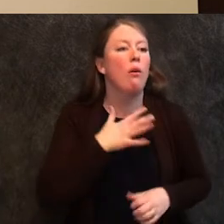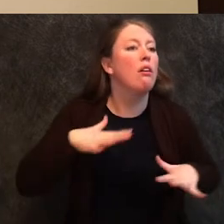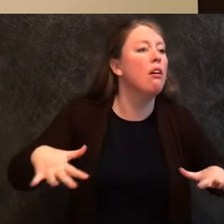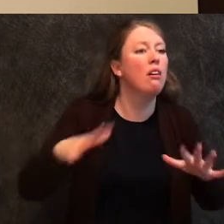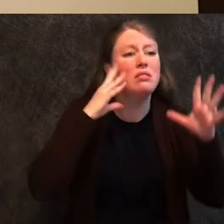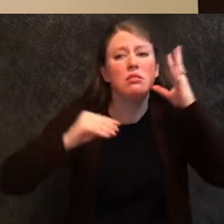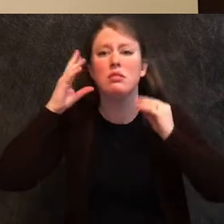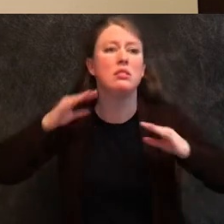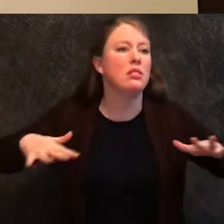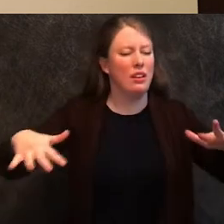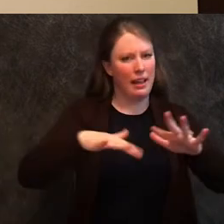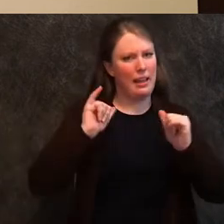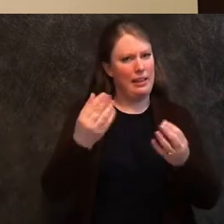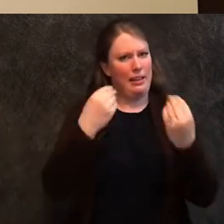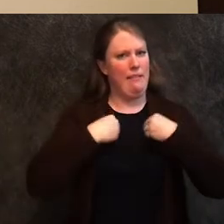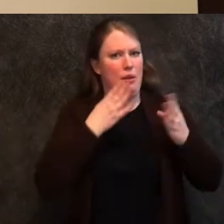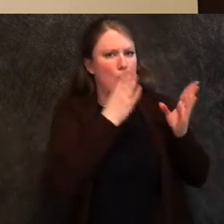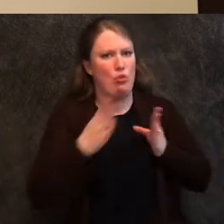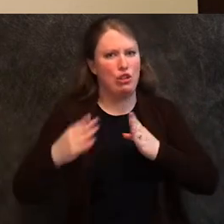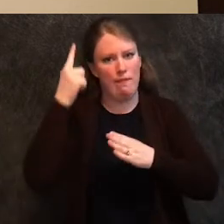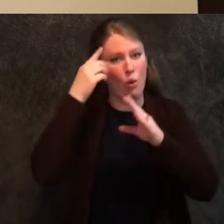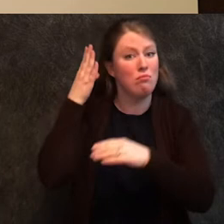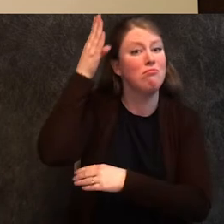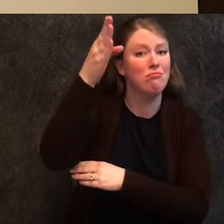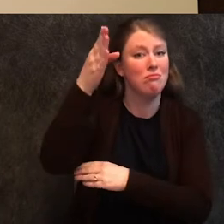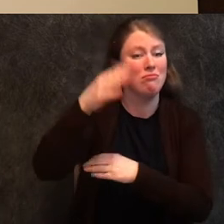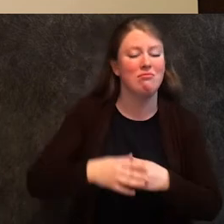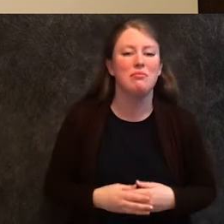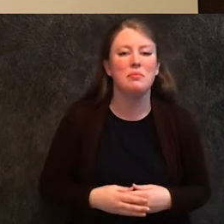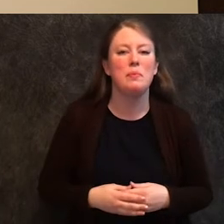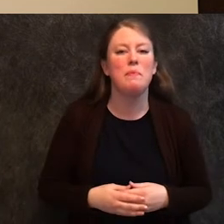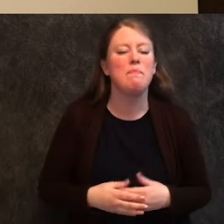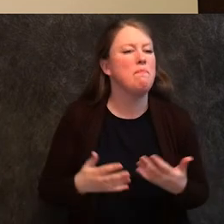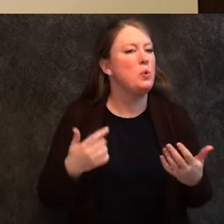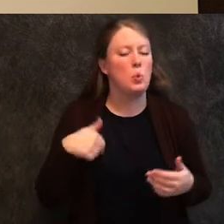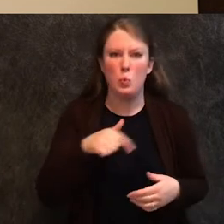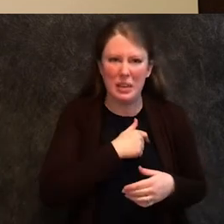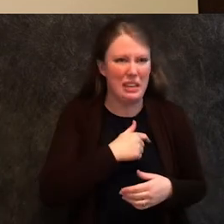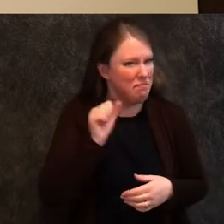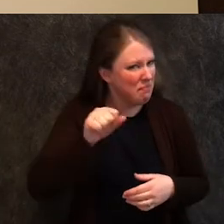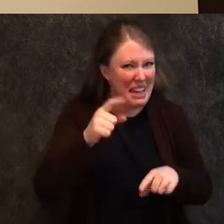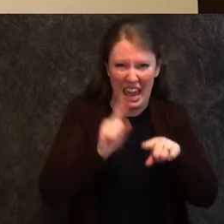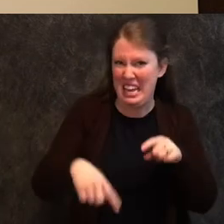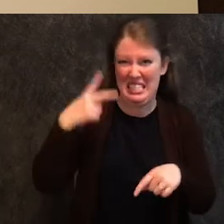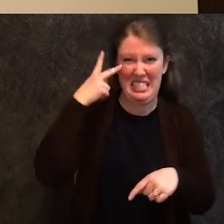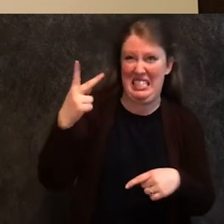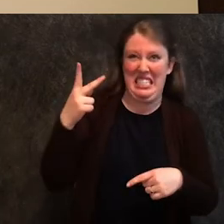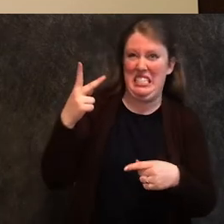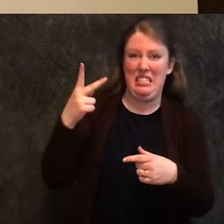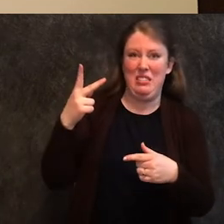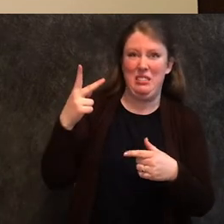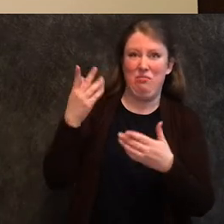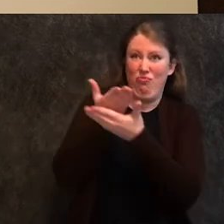weight of glory beyond all comparison. As we look not to the things that are seen, but to the things that are unseen."